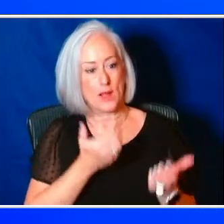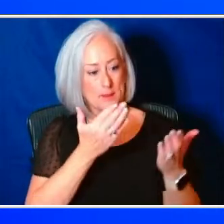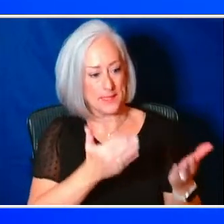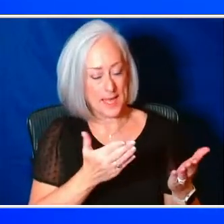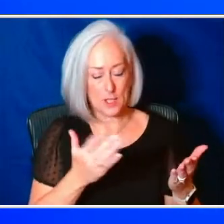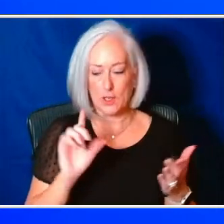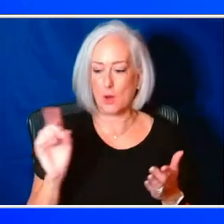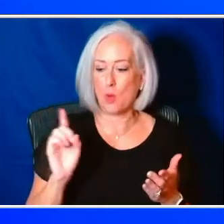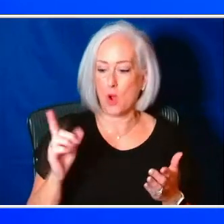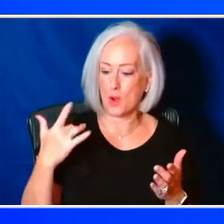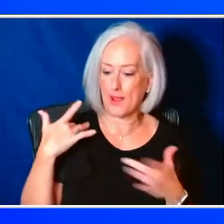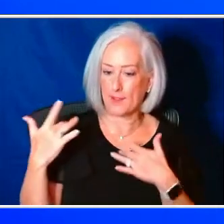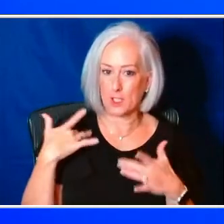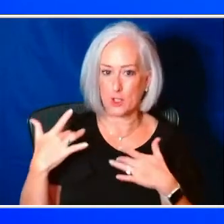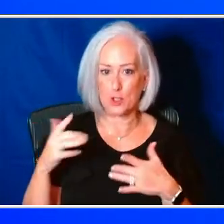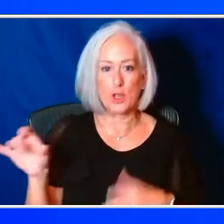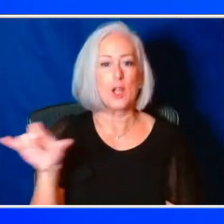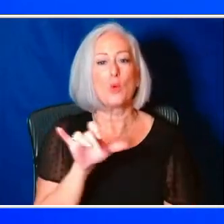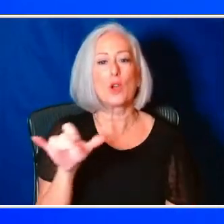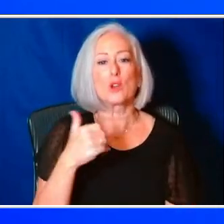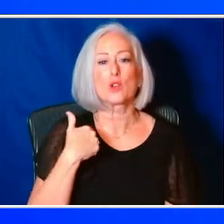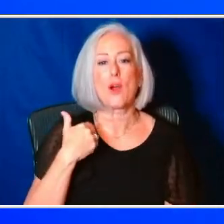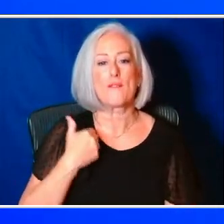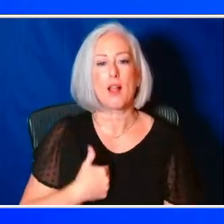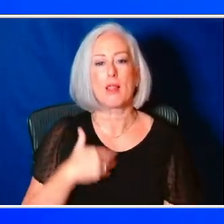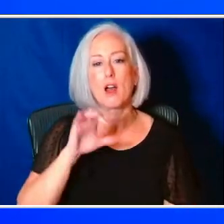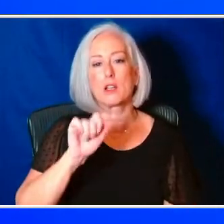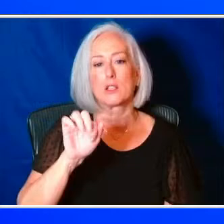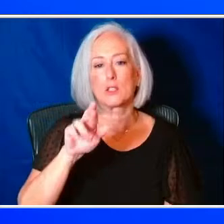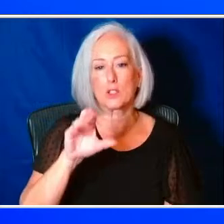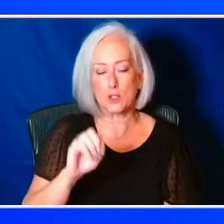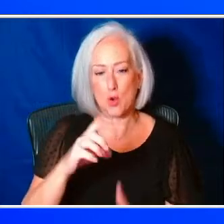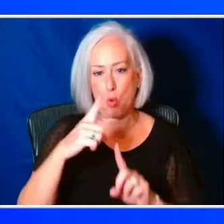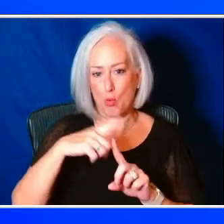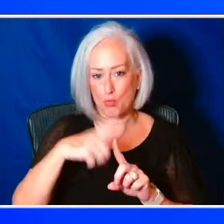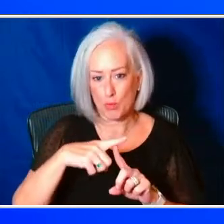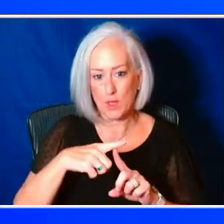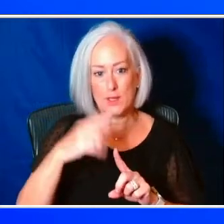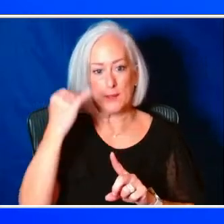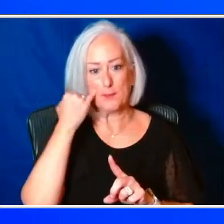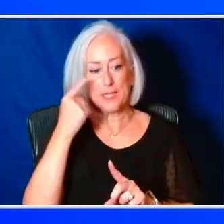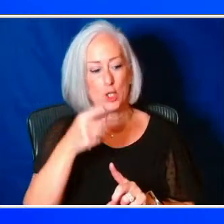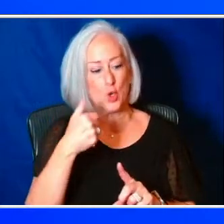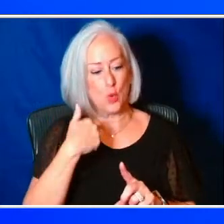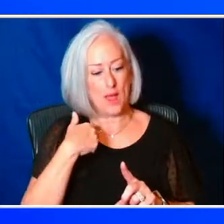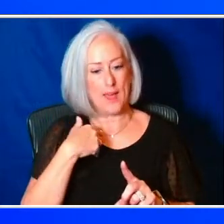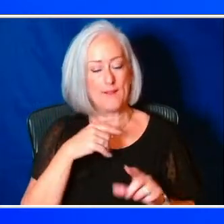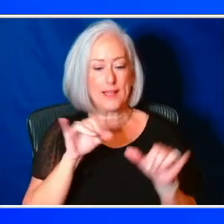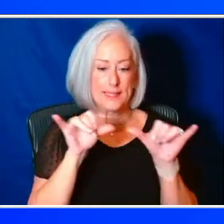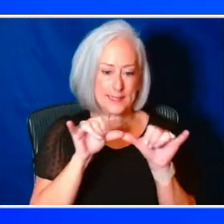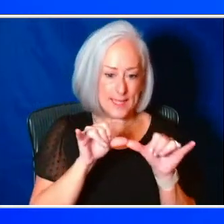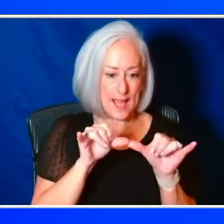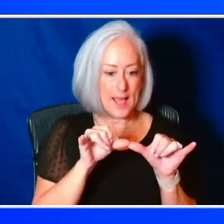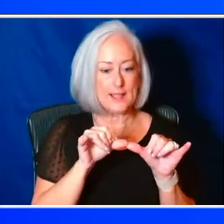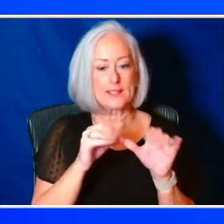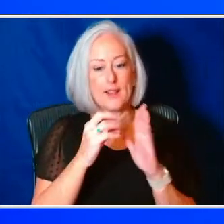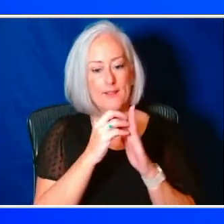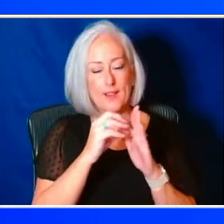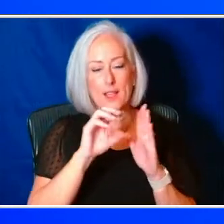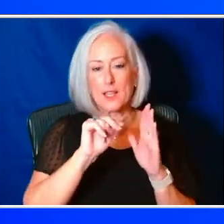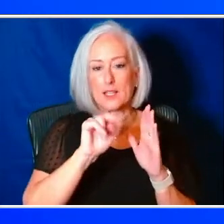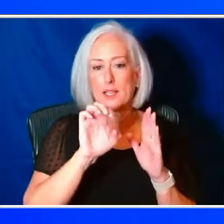RAD score, and that's based upon data that says if you have this type of nodule or this size of nodule or this many nodules, we would recommend